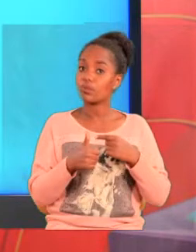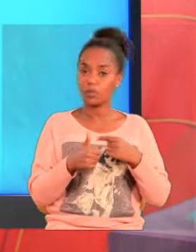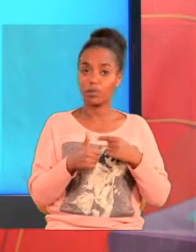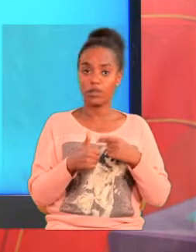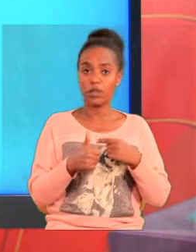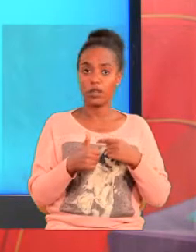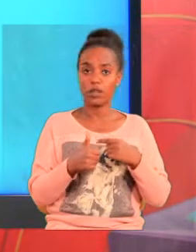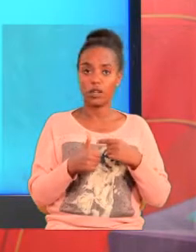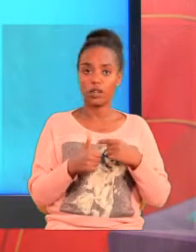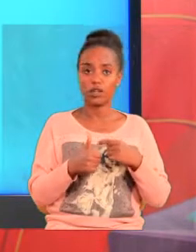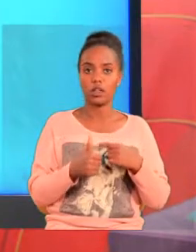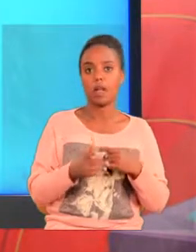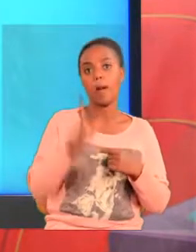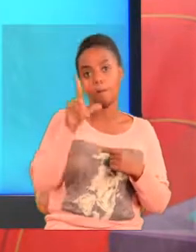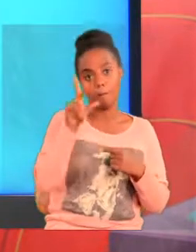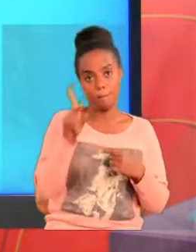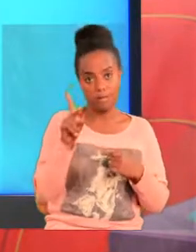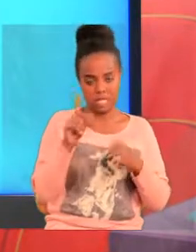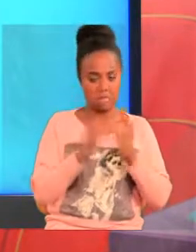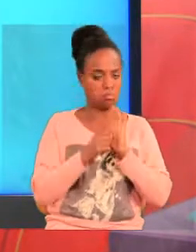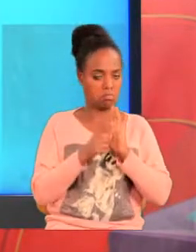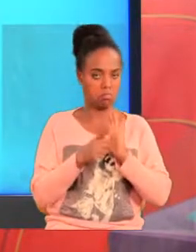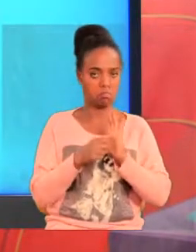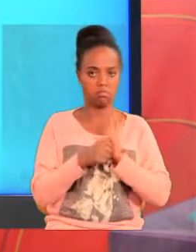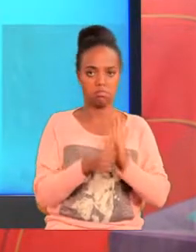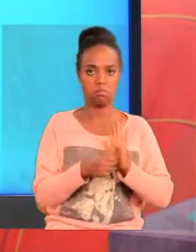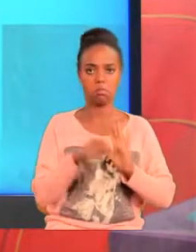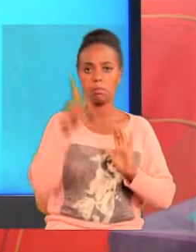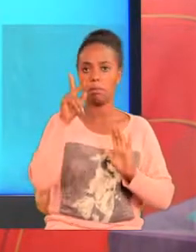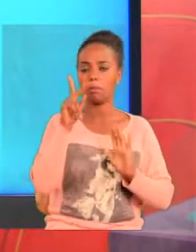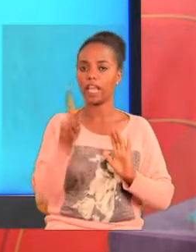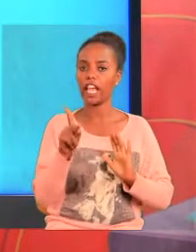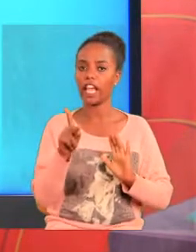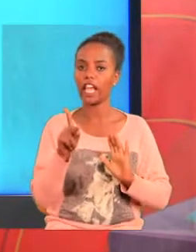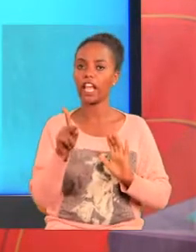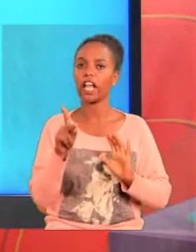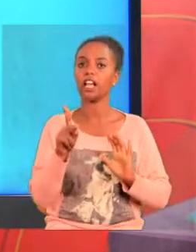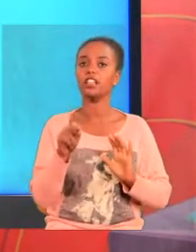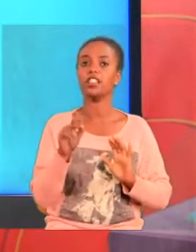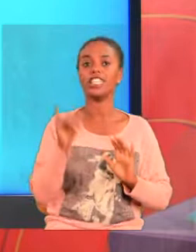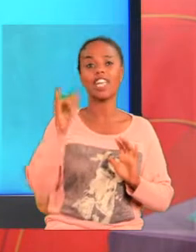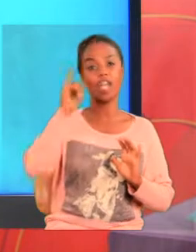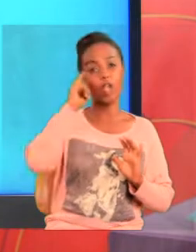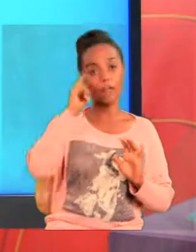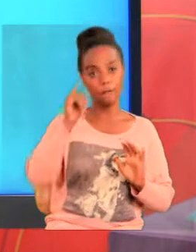assume P is the statement if